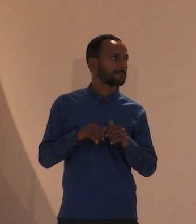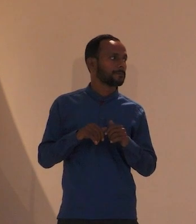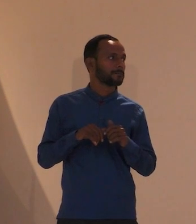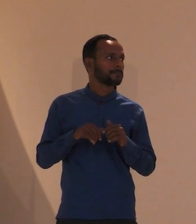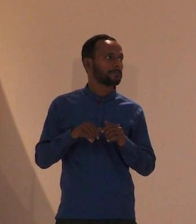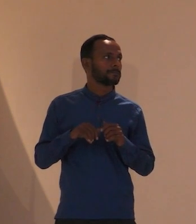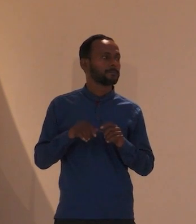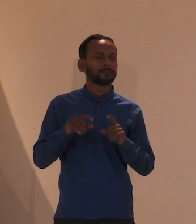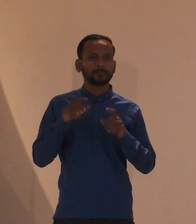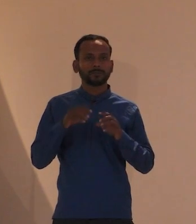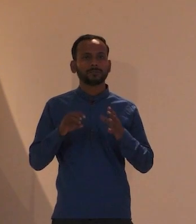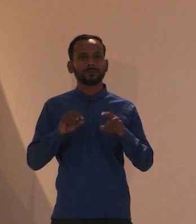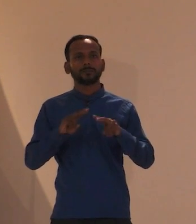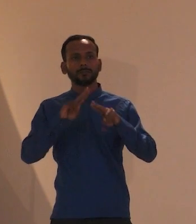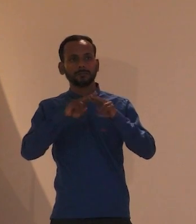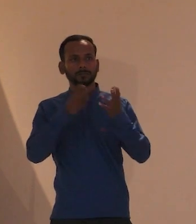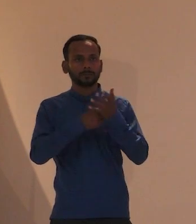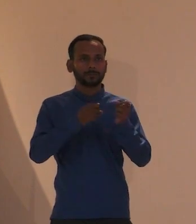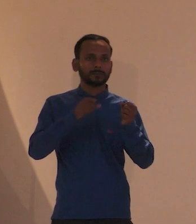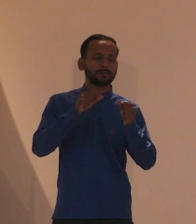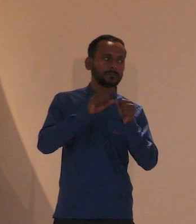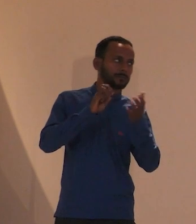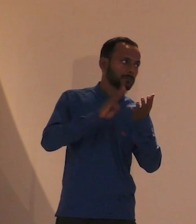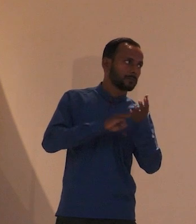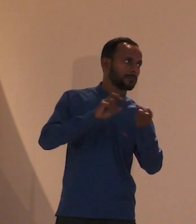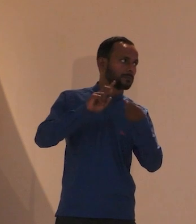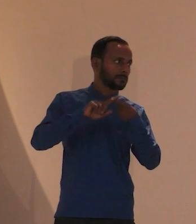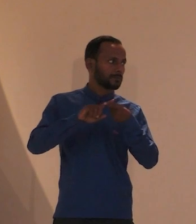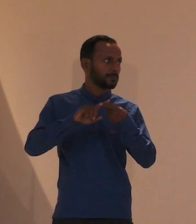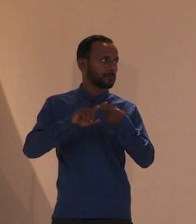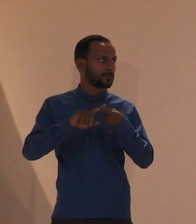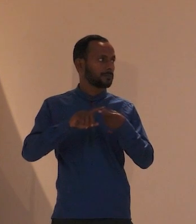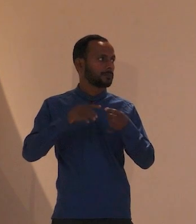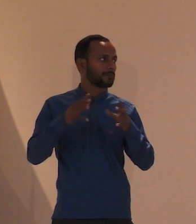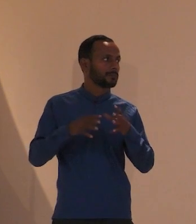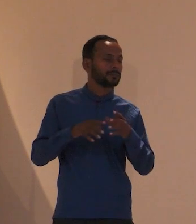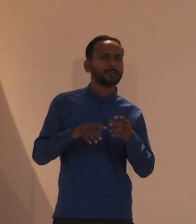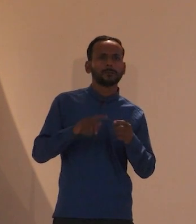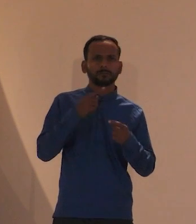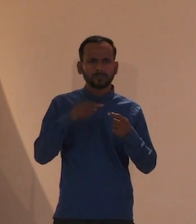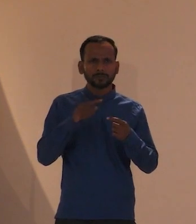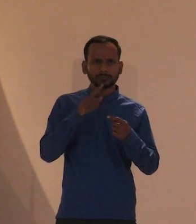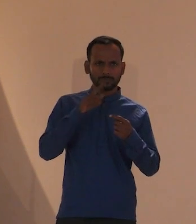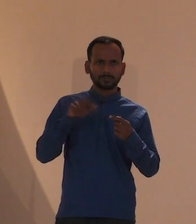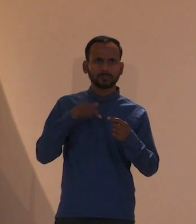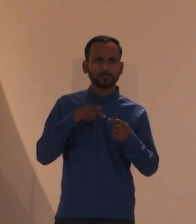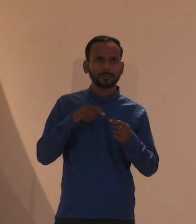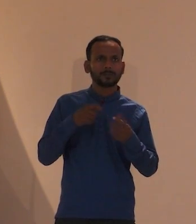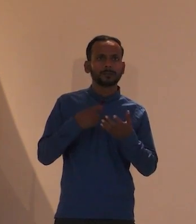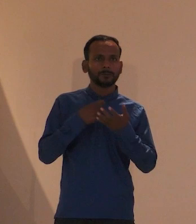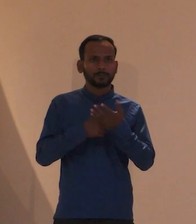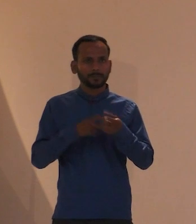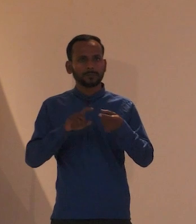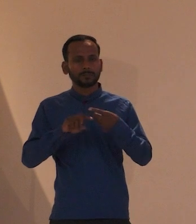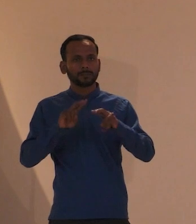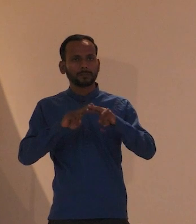outermost frame is very interesting because we call it filigree. But correct me if I'm wrong, if I can make references to Tarakasi